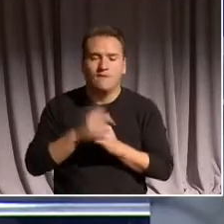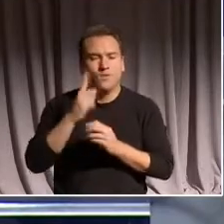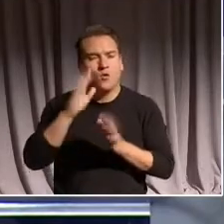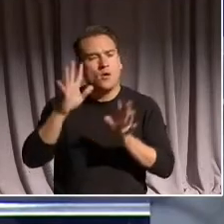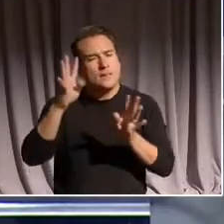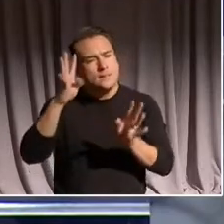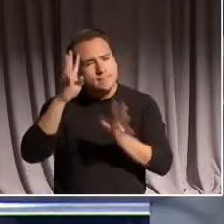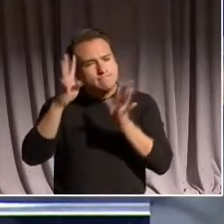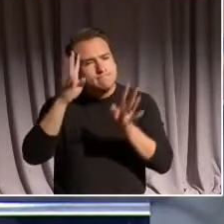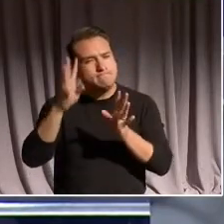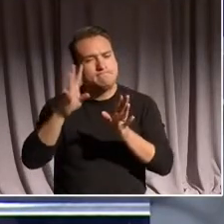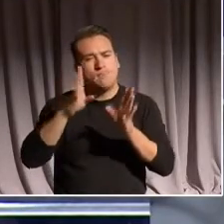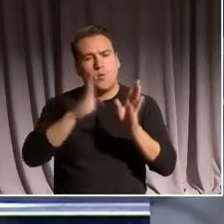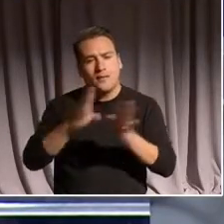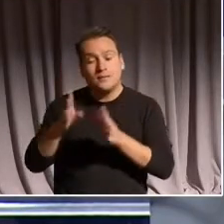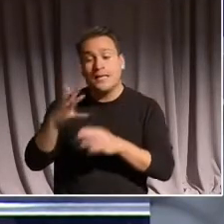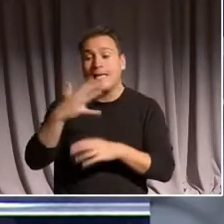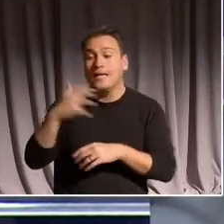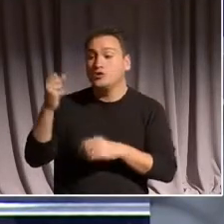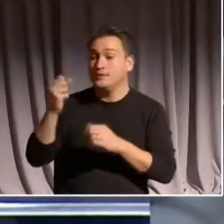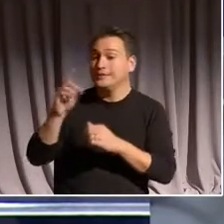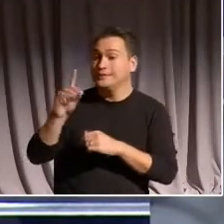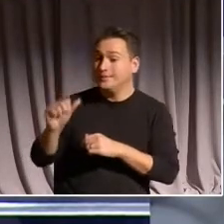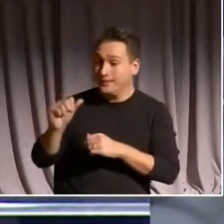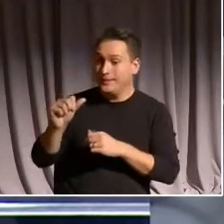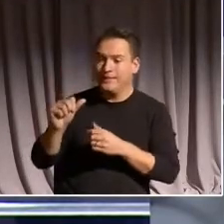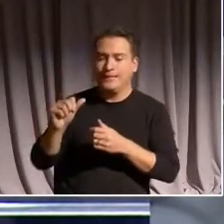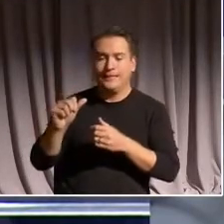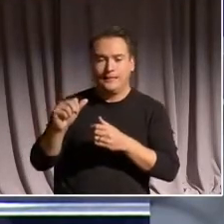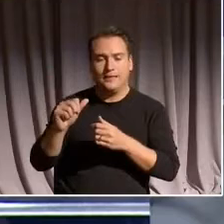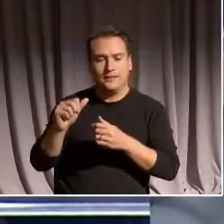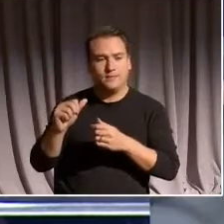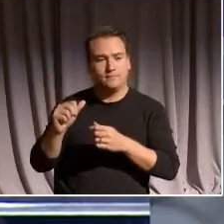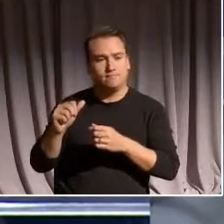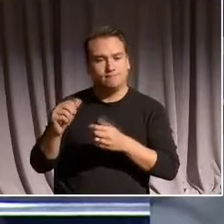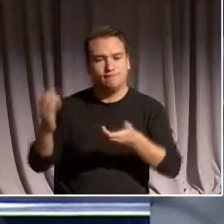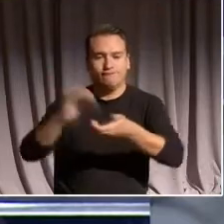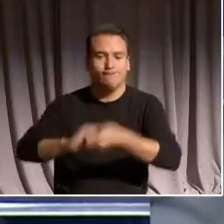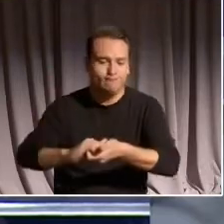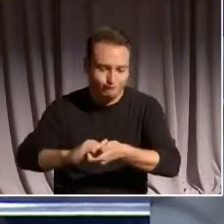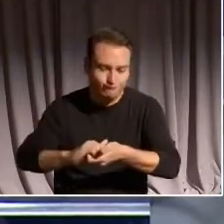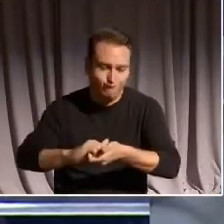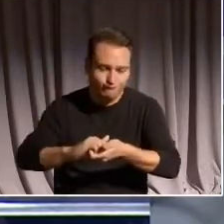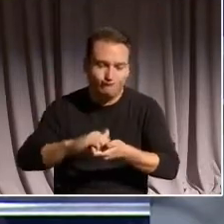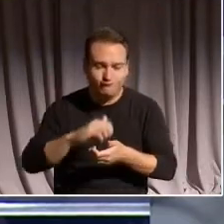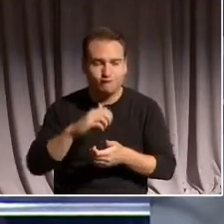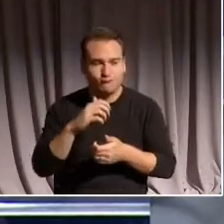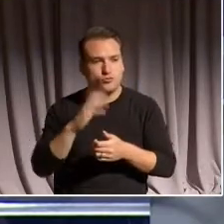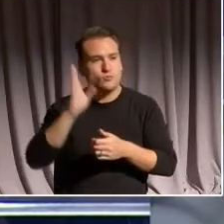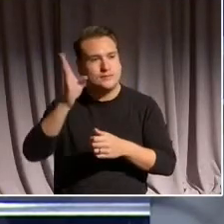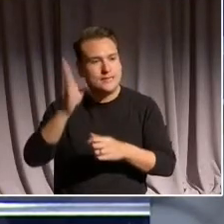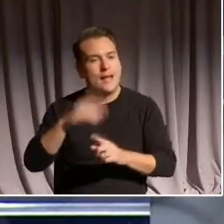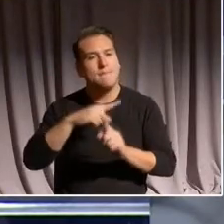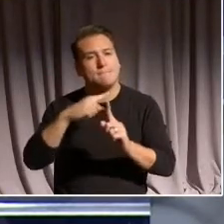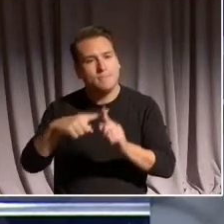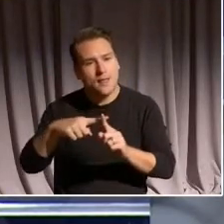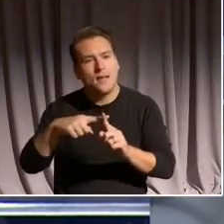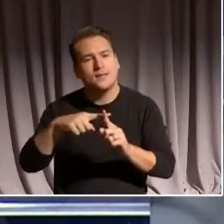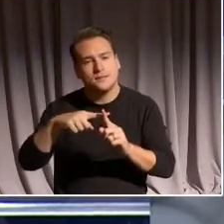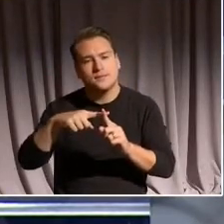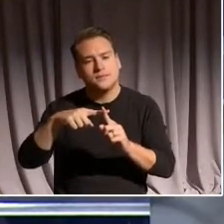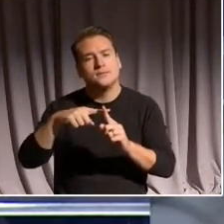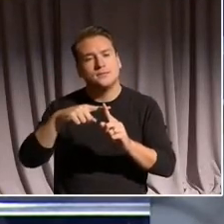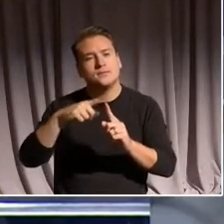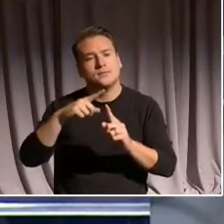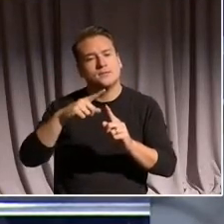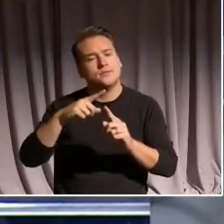and organized. Aging and disability coming together to present, I love it, and highlighting such an important issue